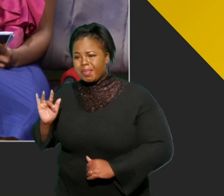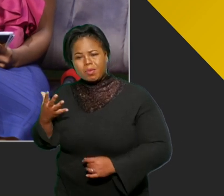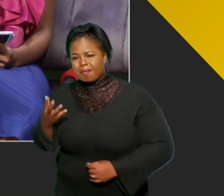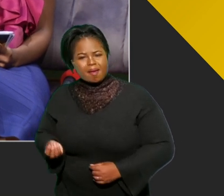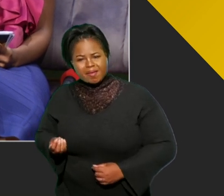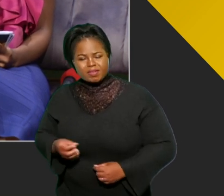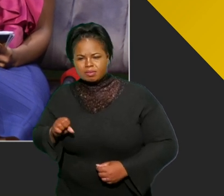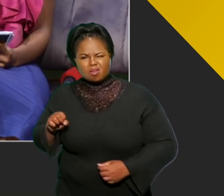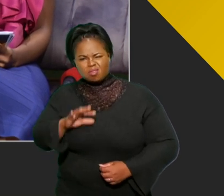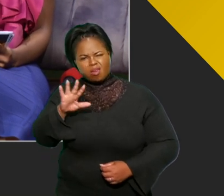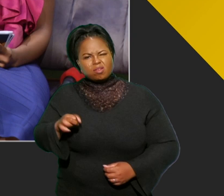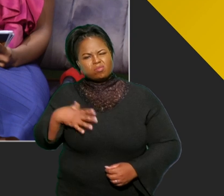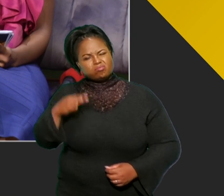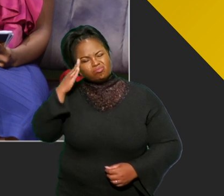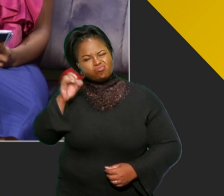is our